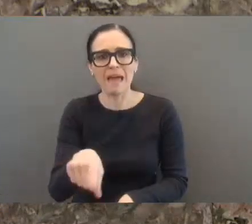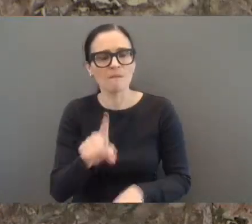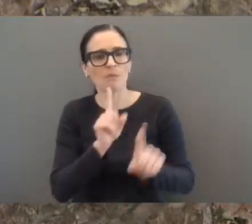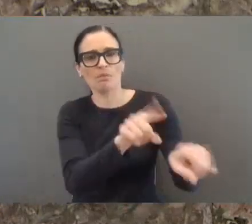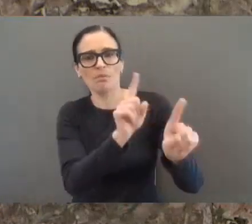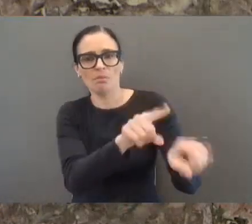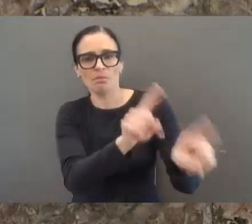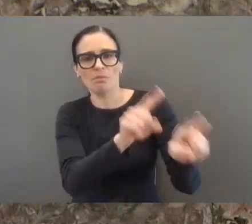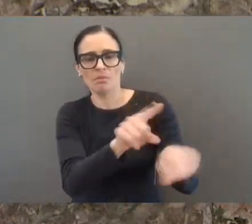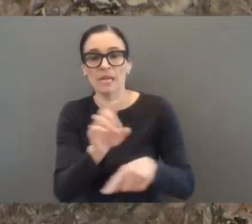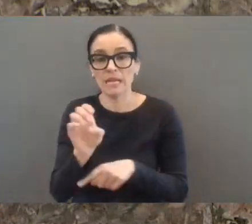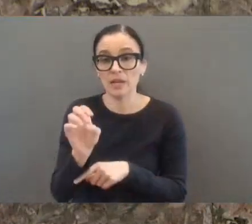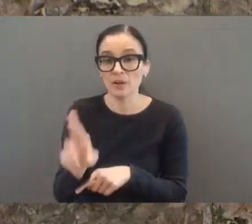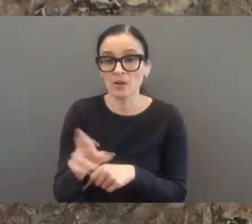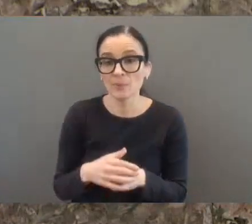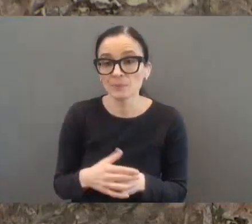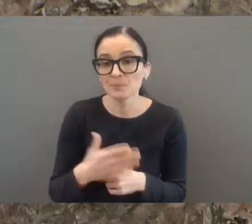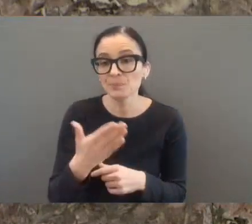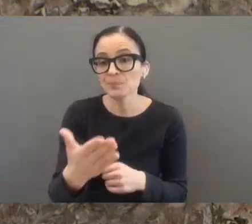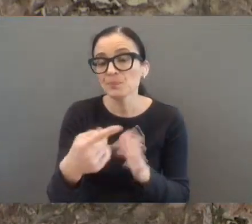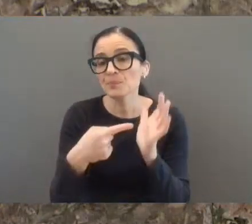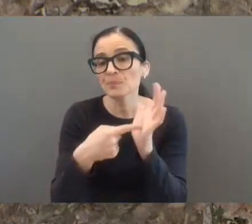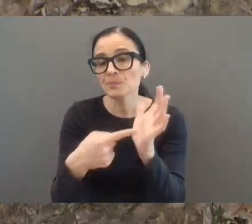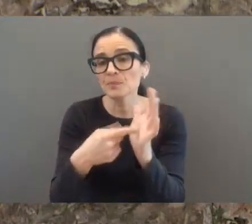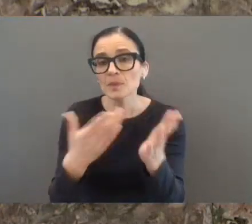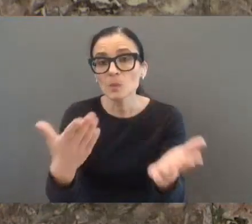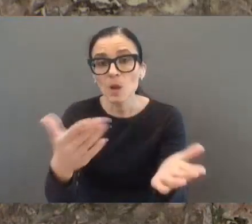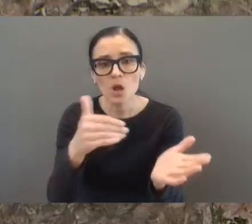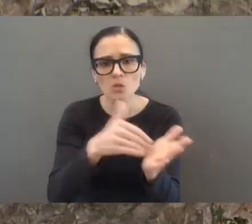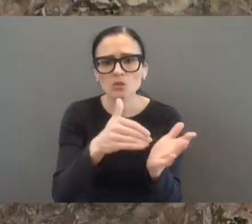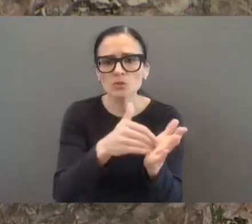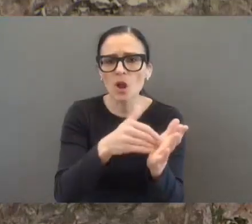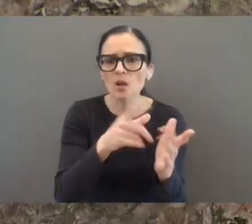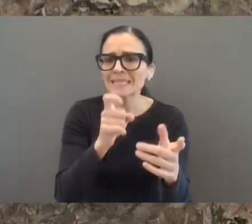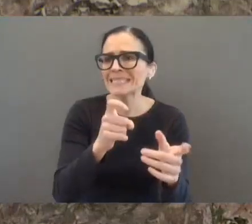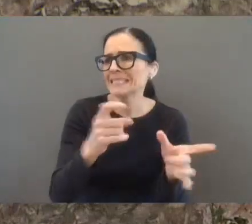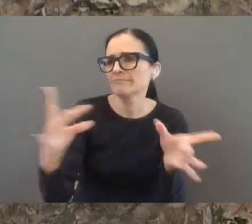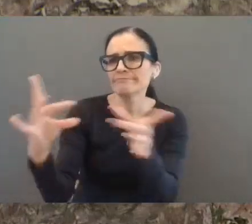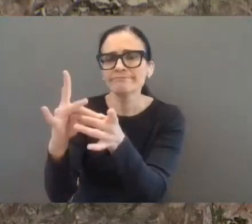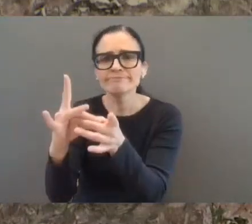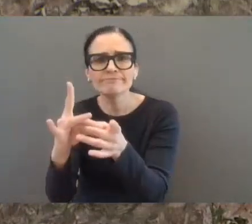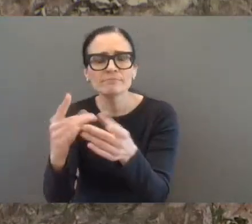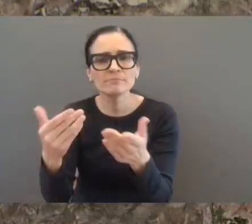connecting more people to family doctors, where again, we are seeing successes, Mr. Speaker, with